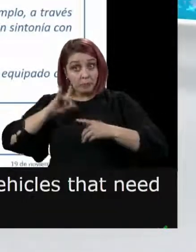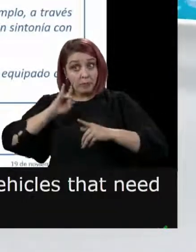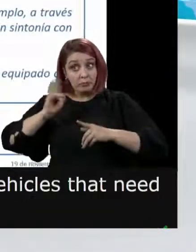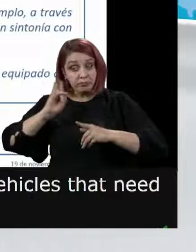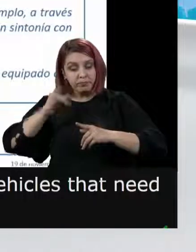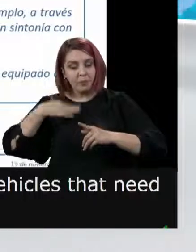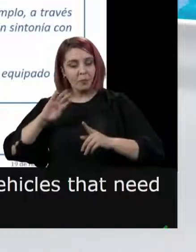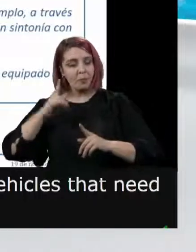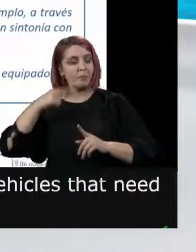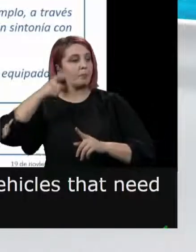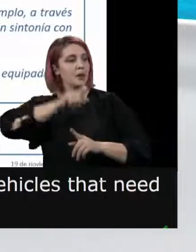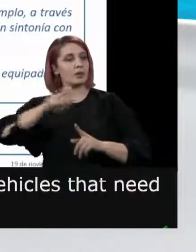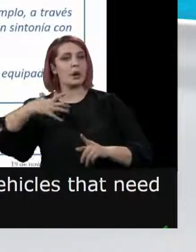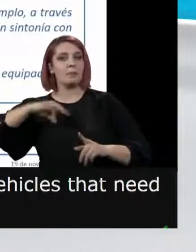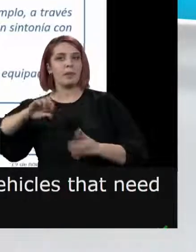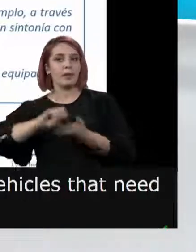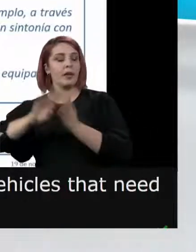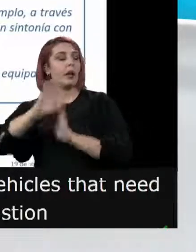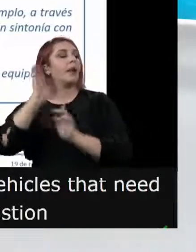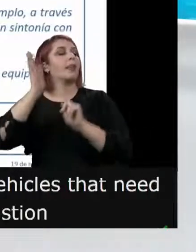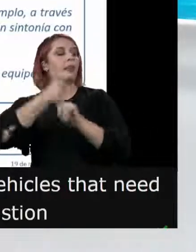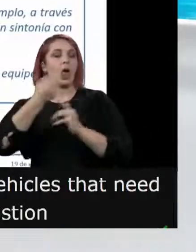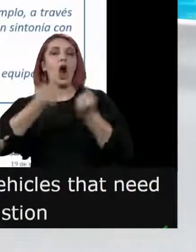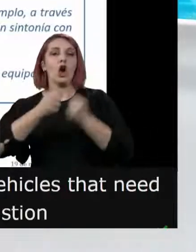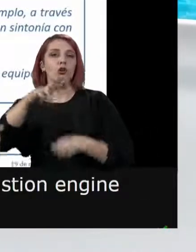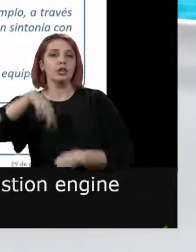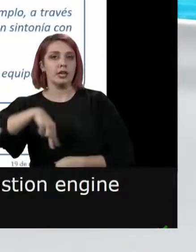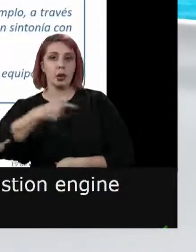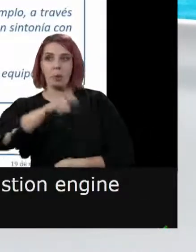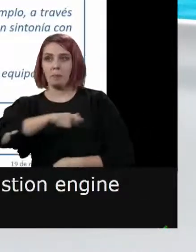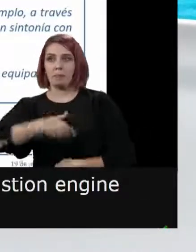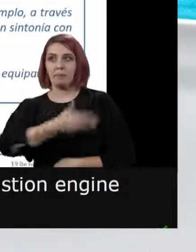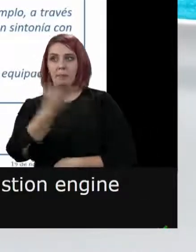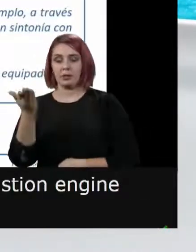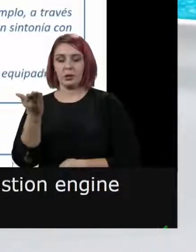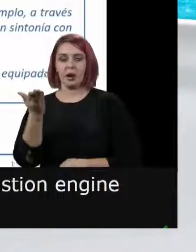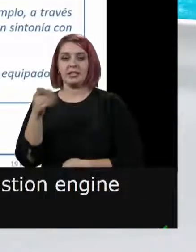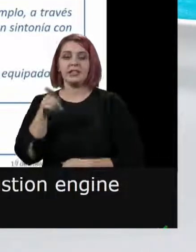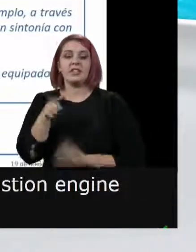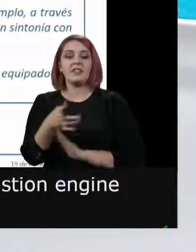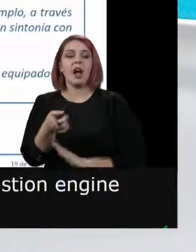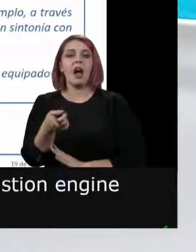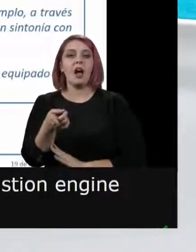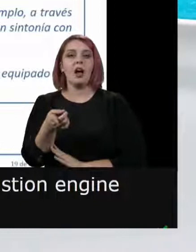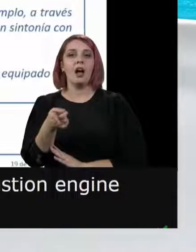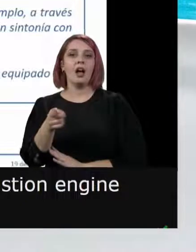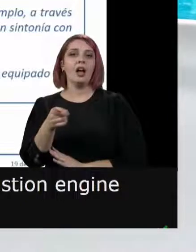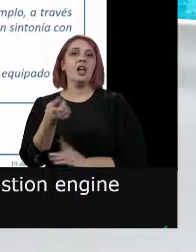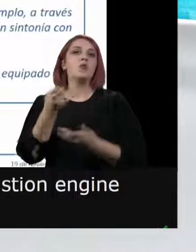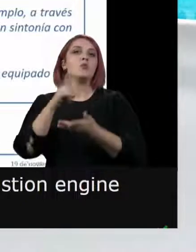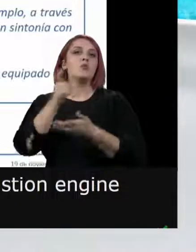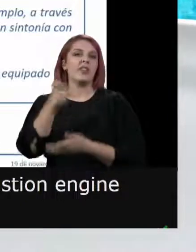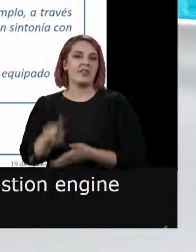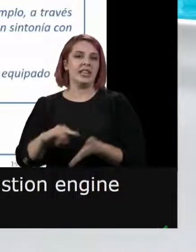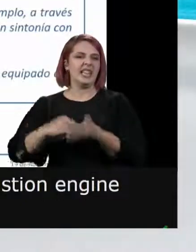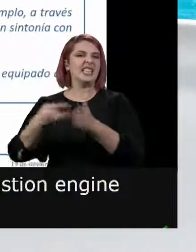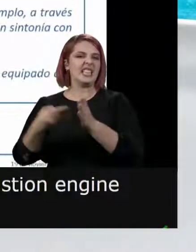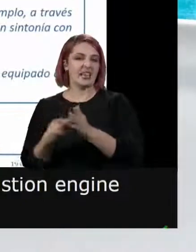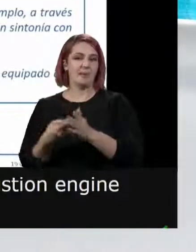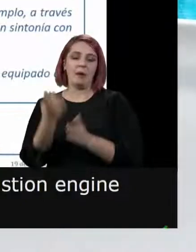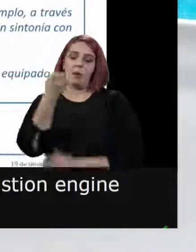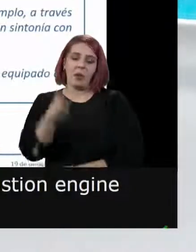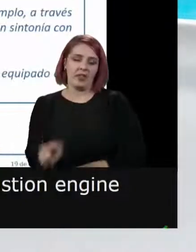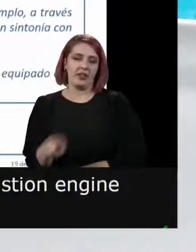engine makes an easily identifiable sound by pedestrians and